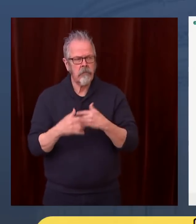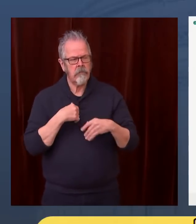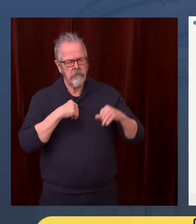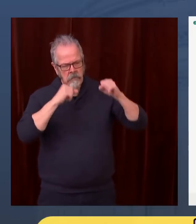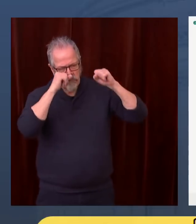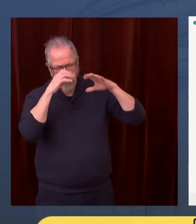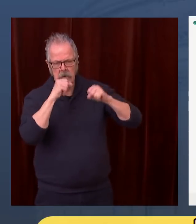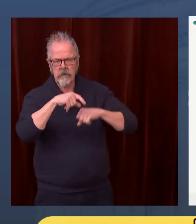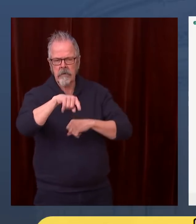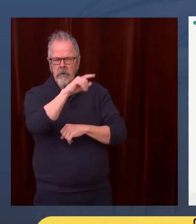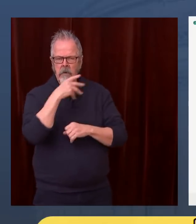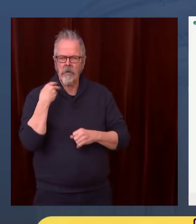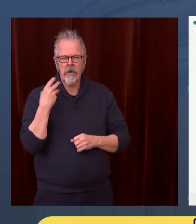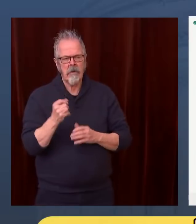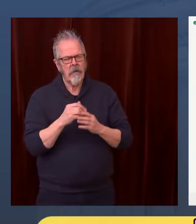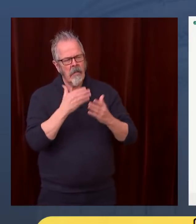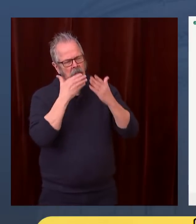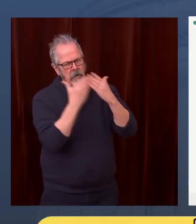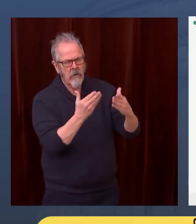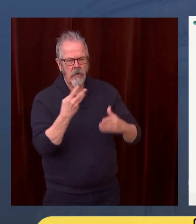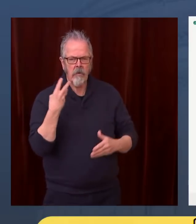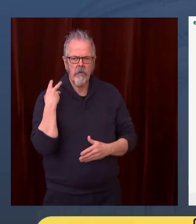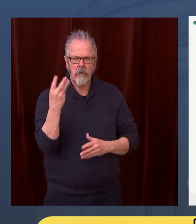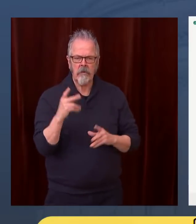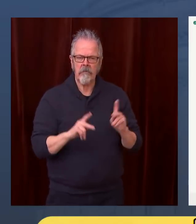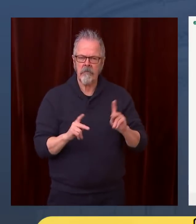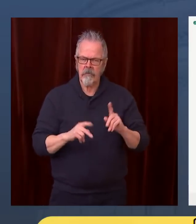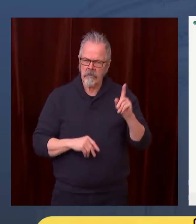But that said, when I gave the number of